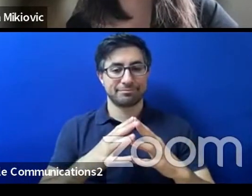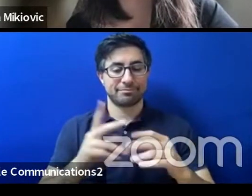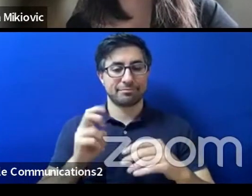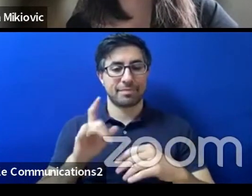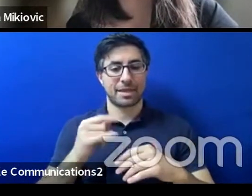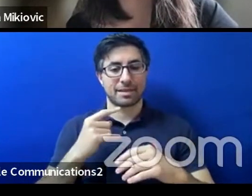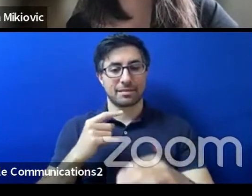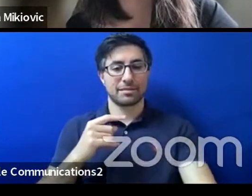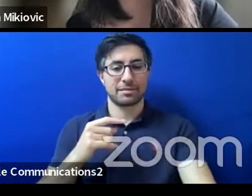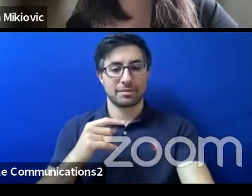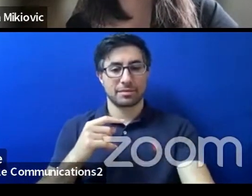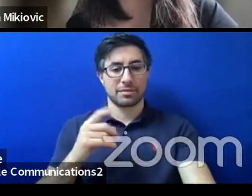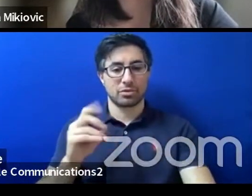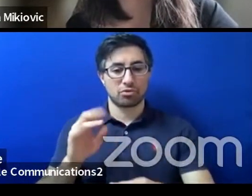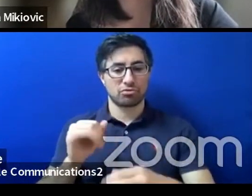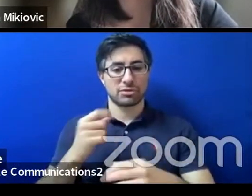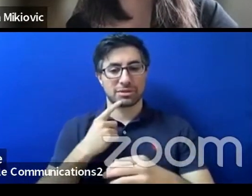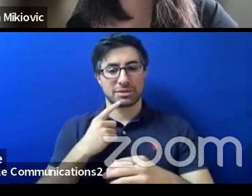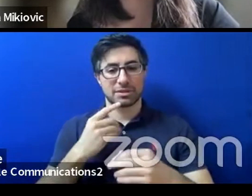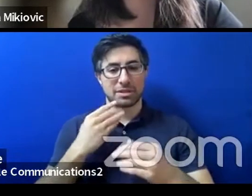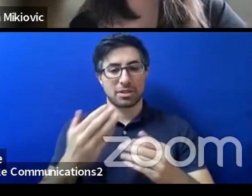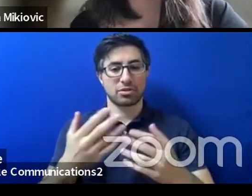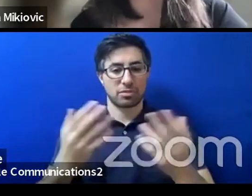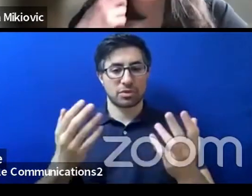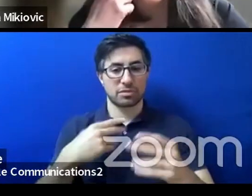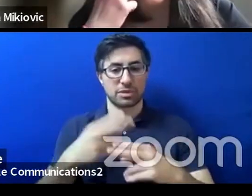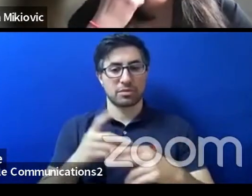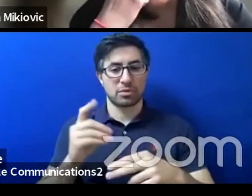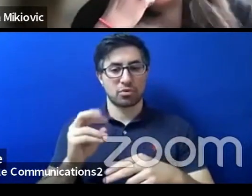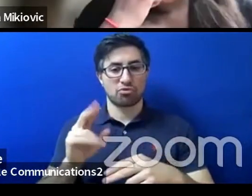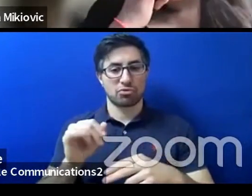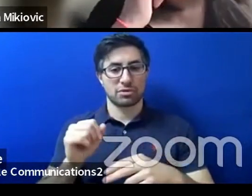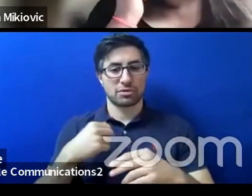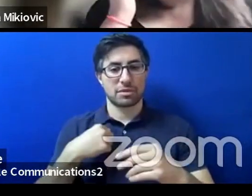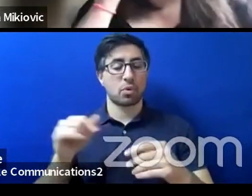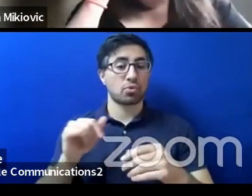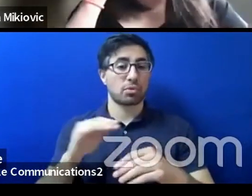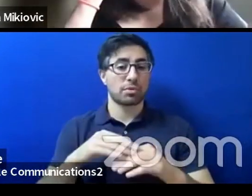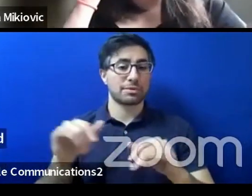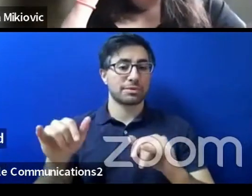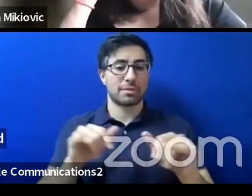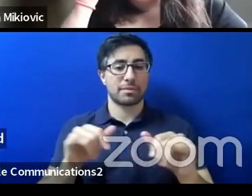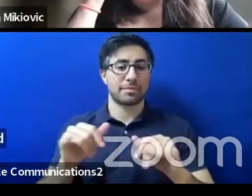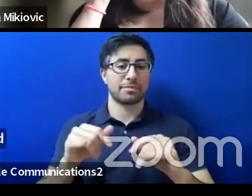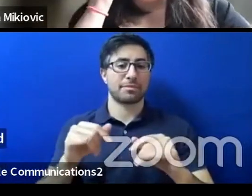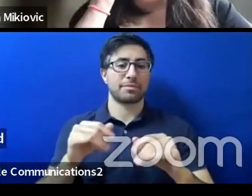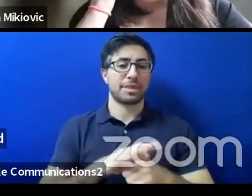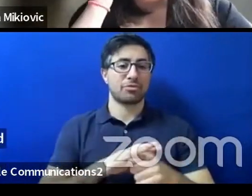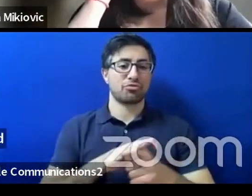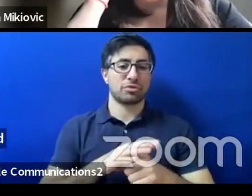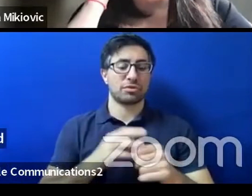Kelly. Thank you so much. Again, my name is Doris, and I'm also on the same